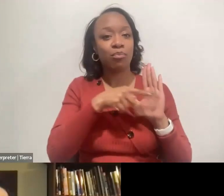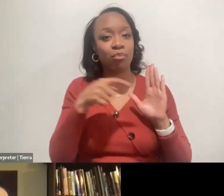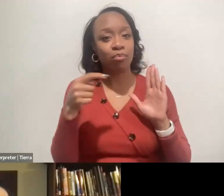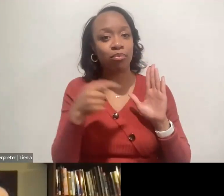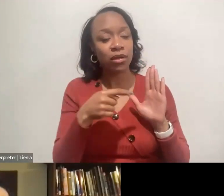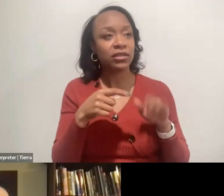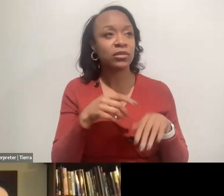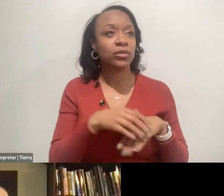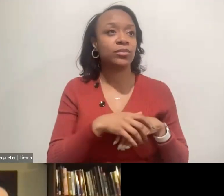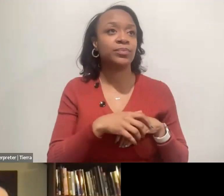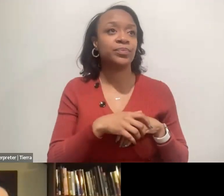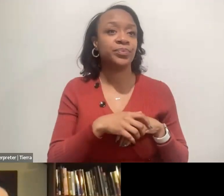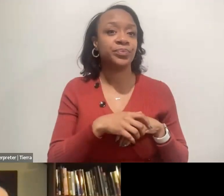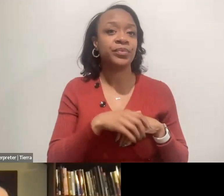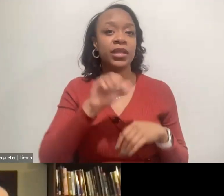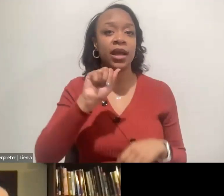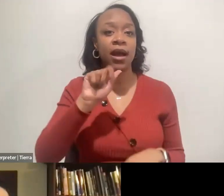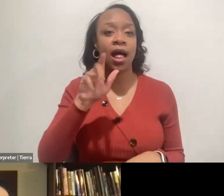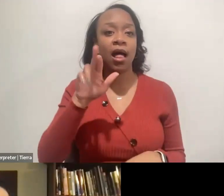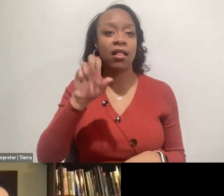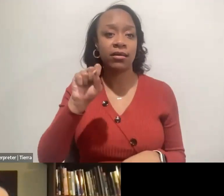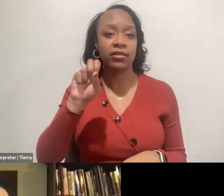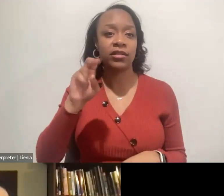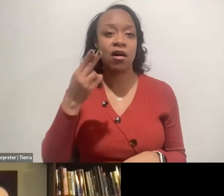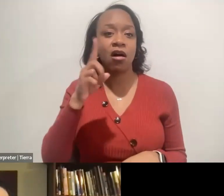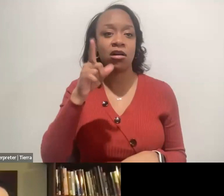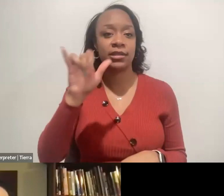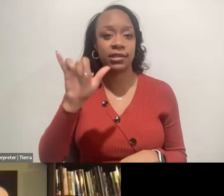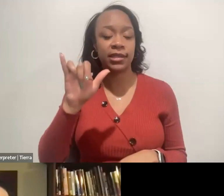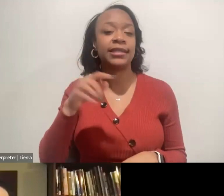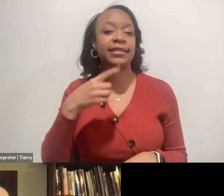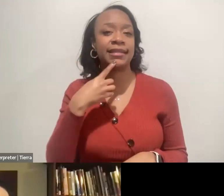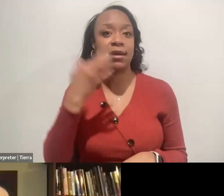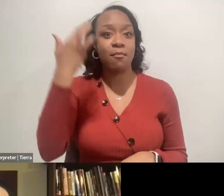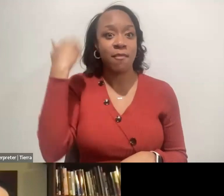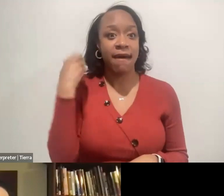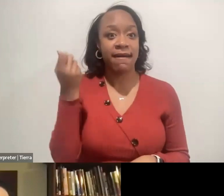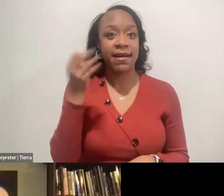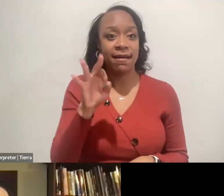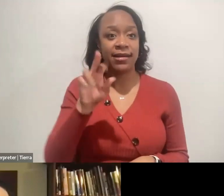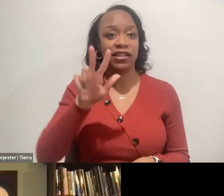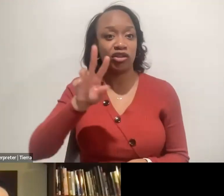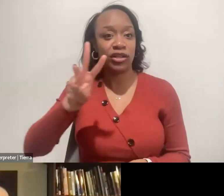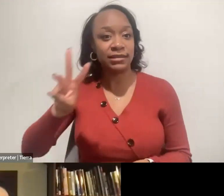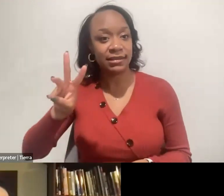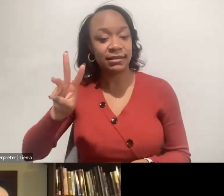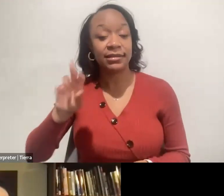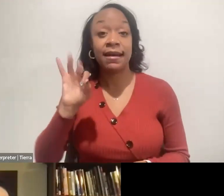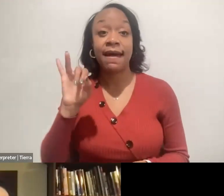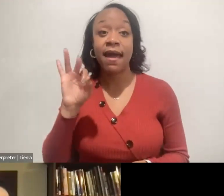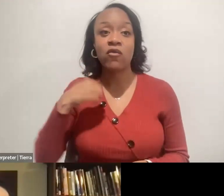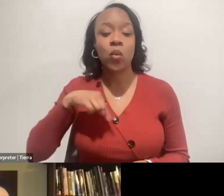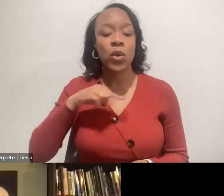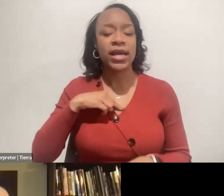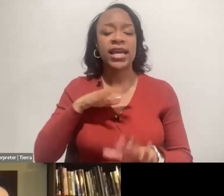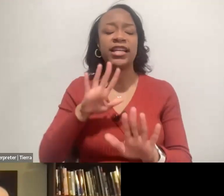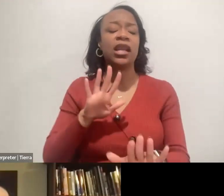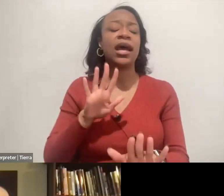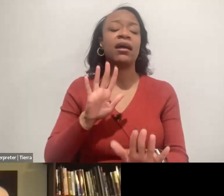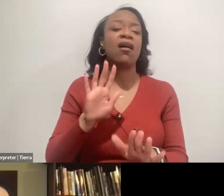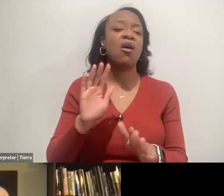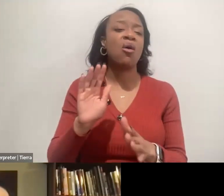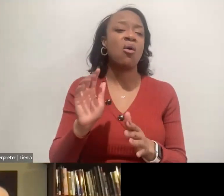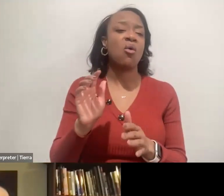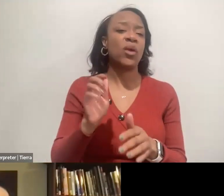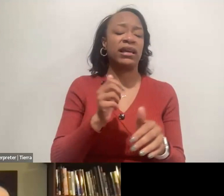Aldous Huxley was alluding to way back in 1936, which is if we can distance ourselves,